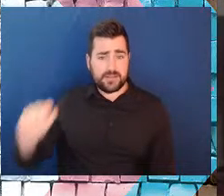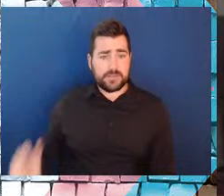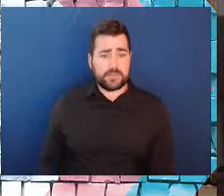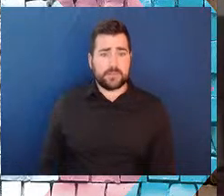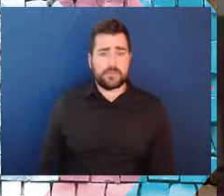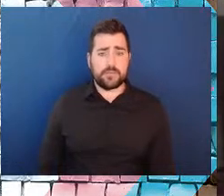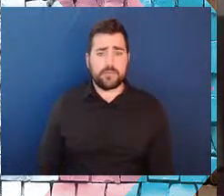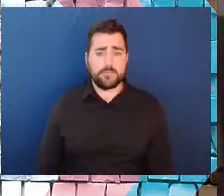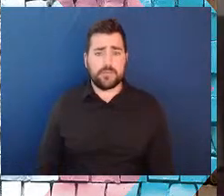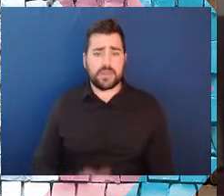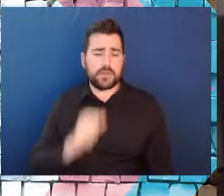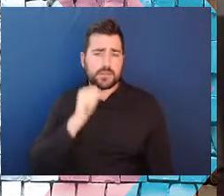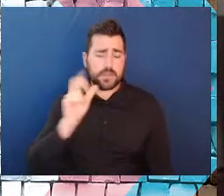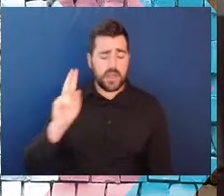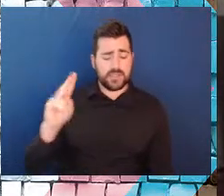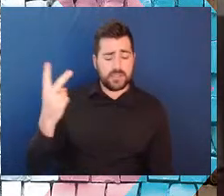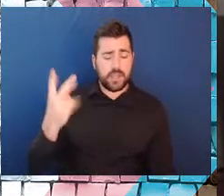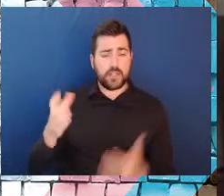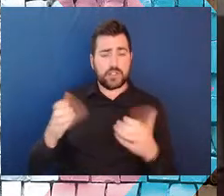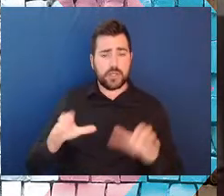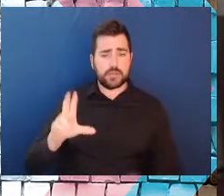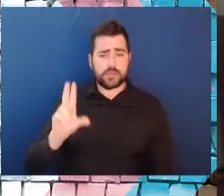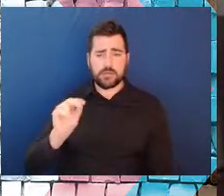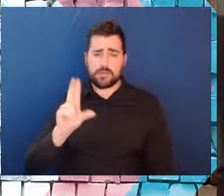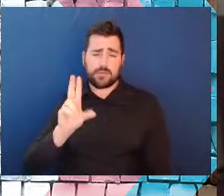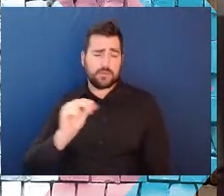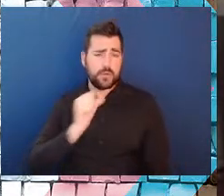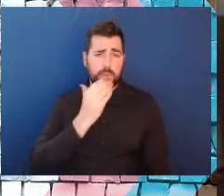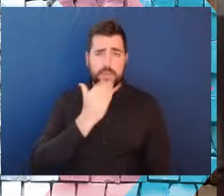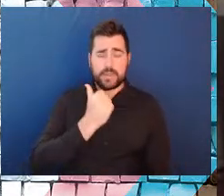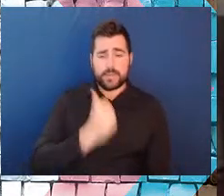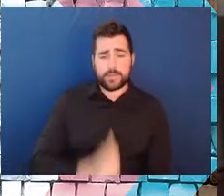This is not a second chance, no baby.